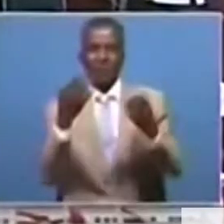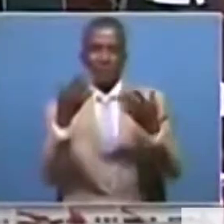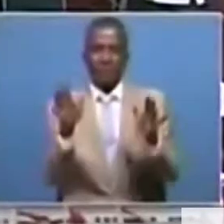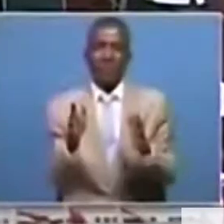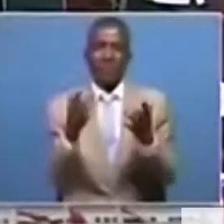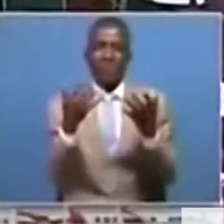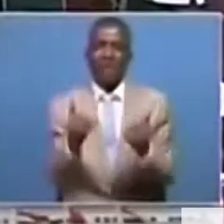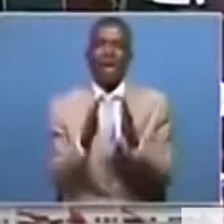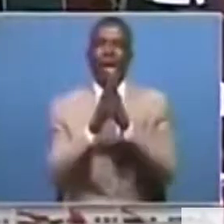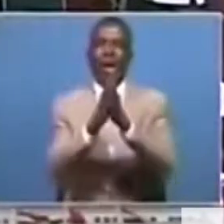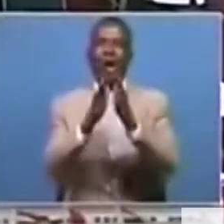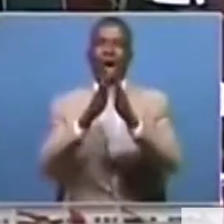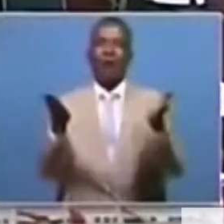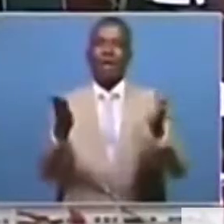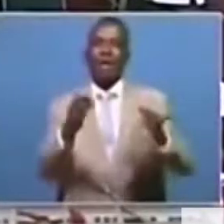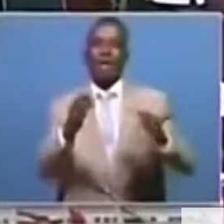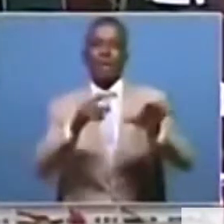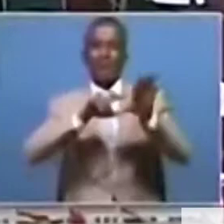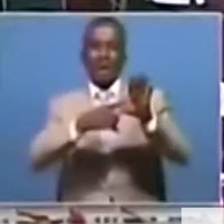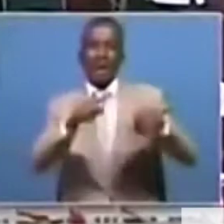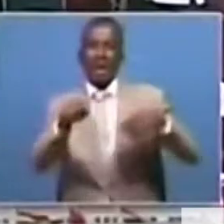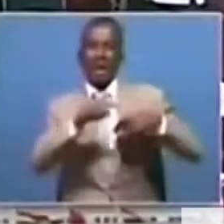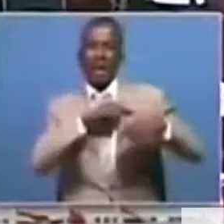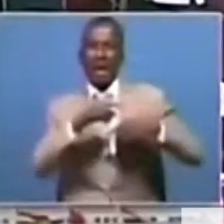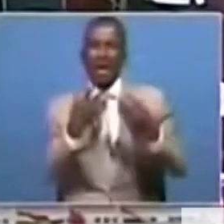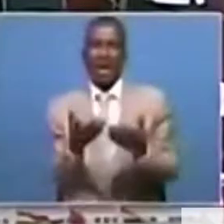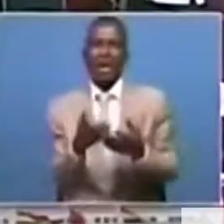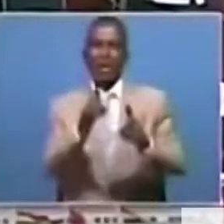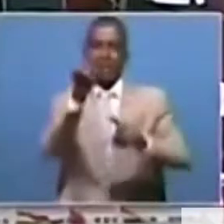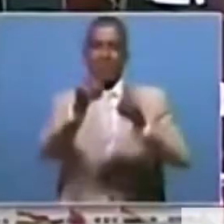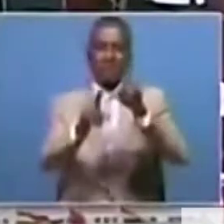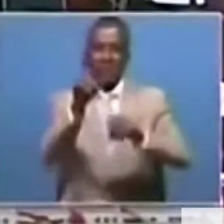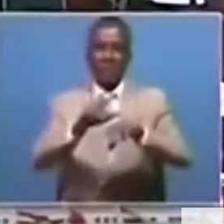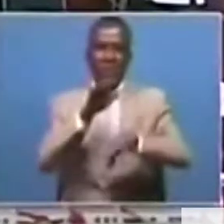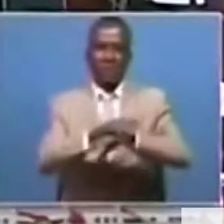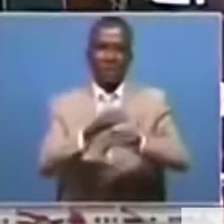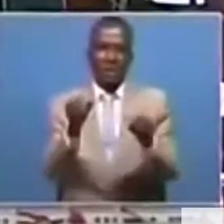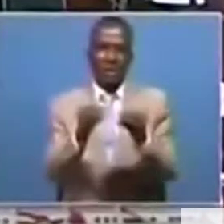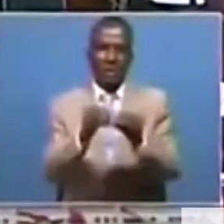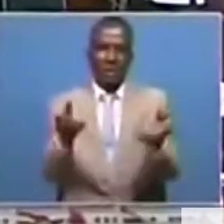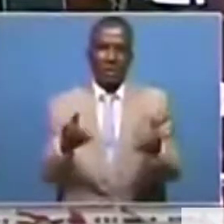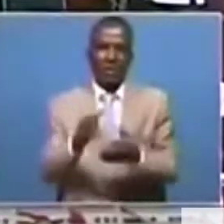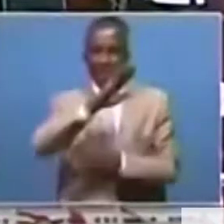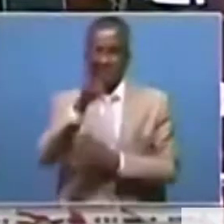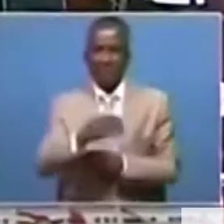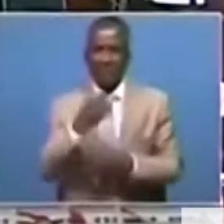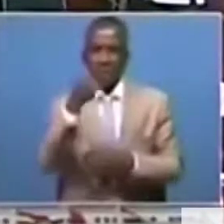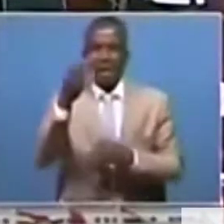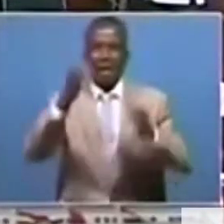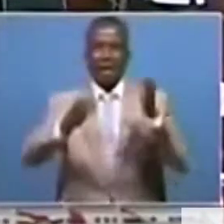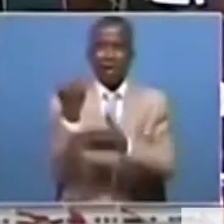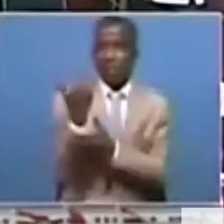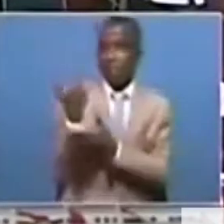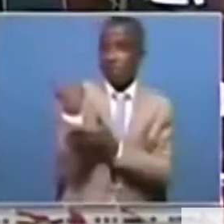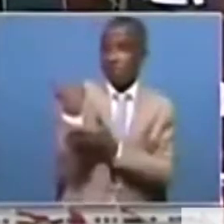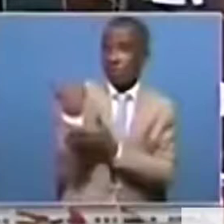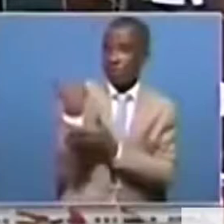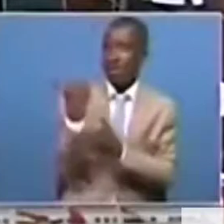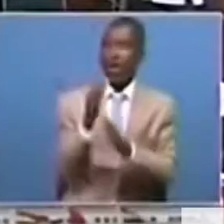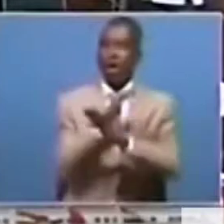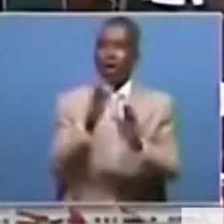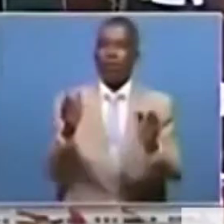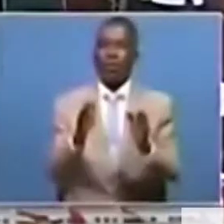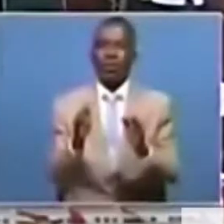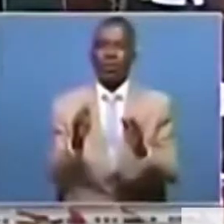therefore seeking our discretion to reopen his case and to lead further evidence, which evidence he never disclosed to the court. He is not